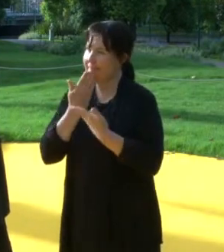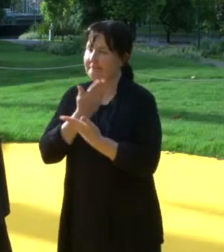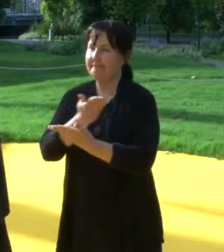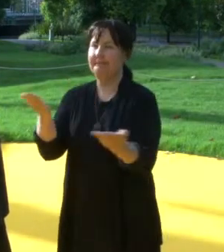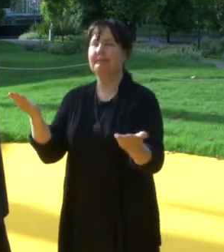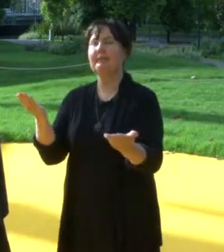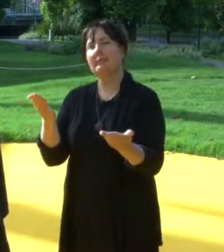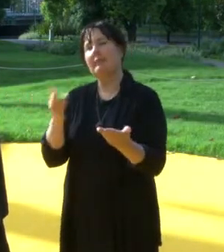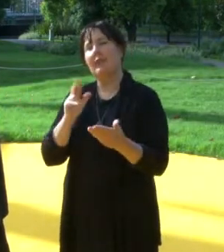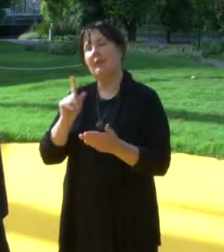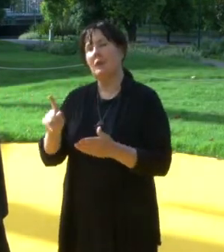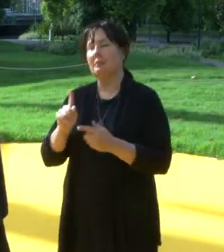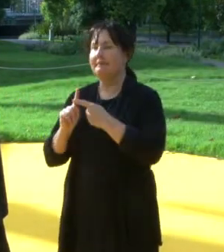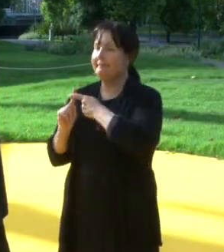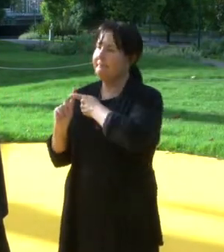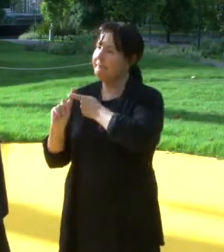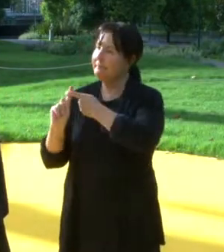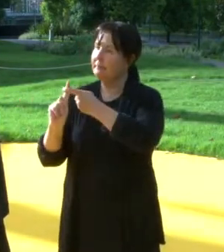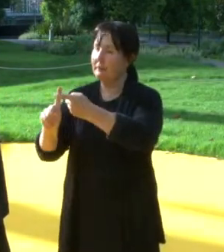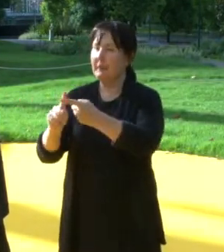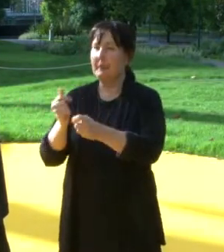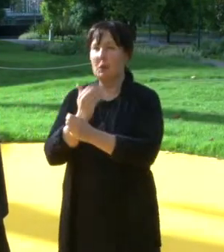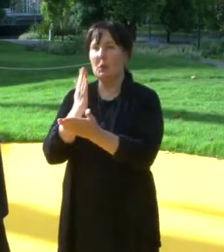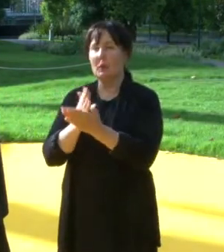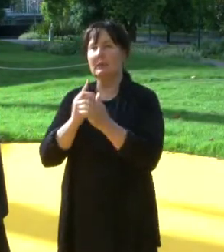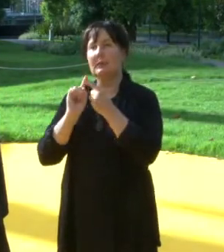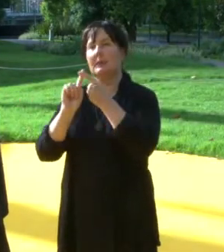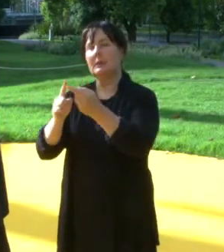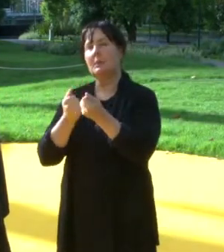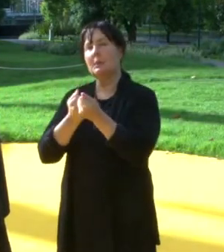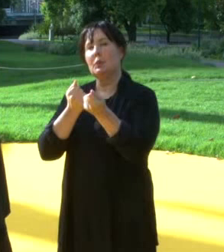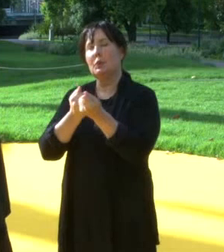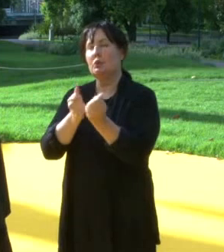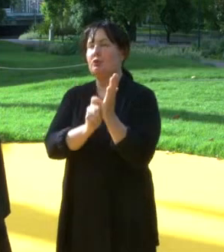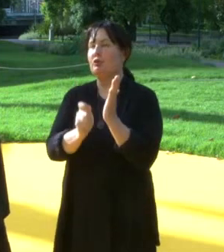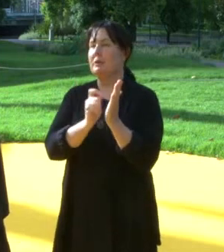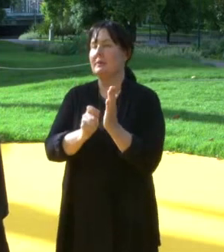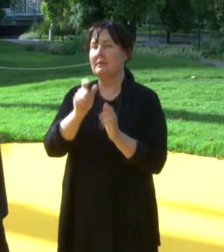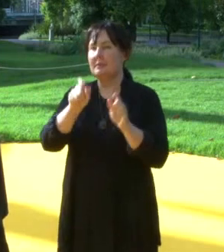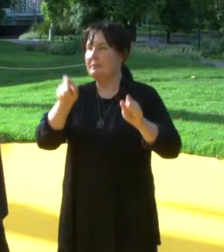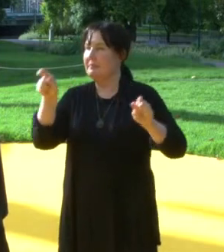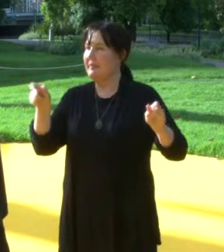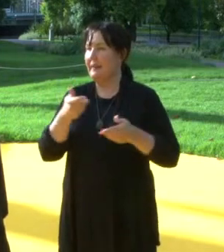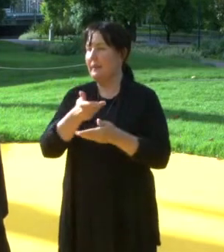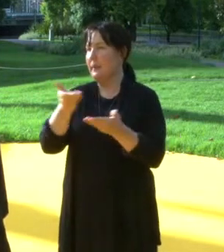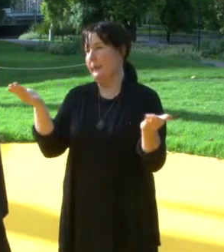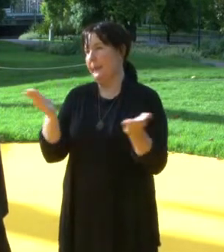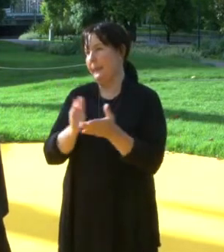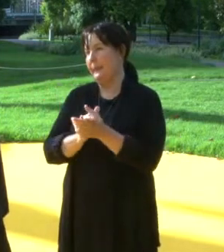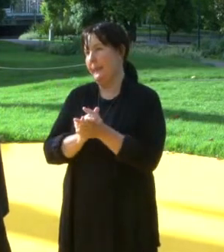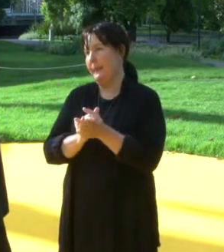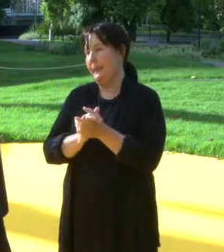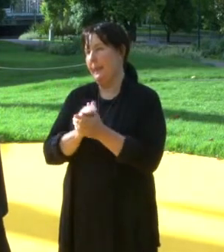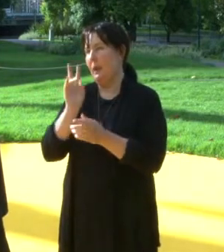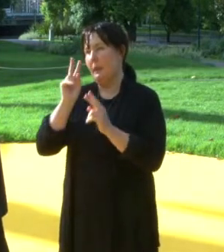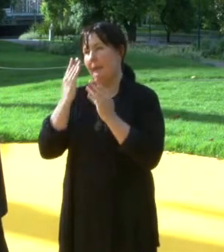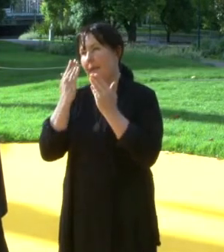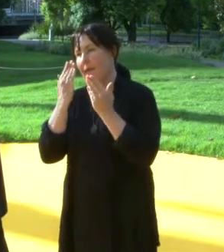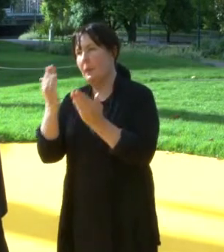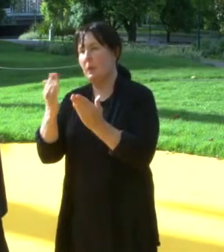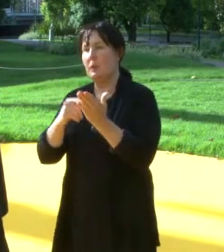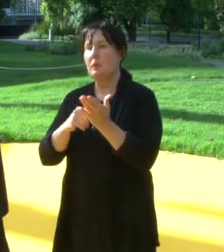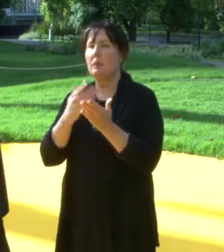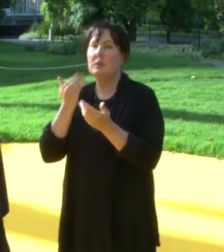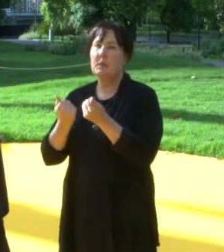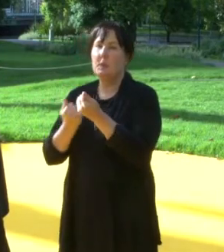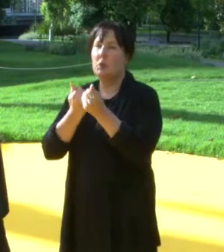to support writers and readers everywhere. So as we look forward toward a new year, let's prepare to